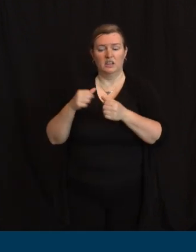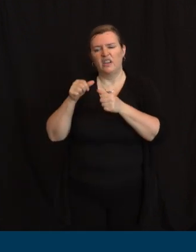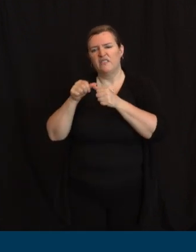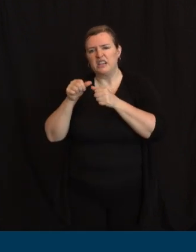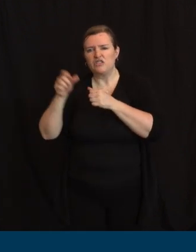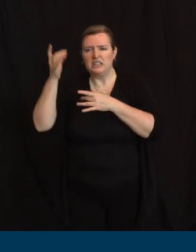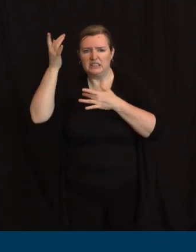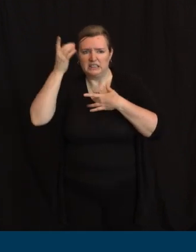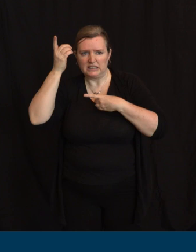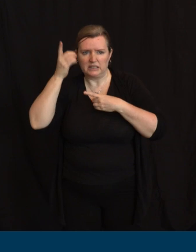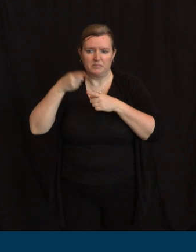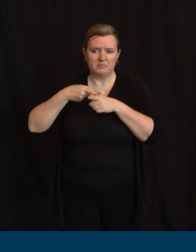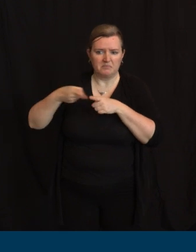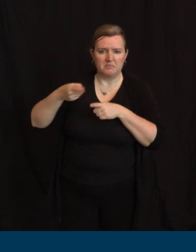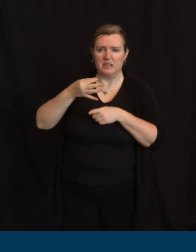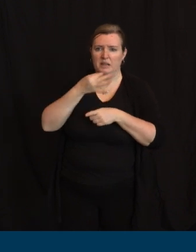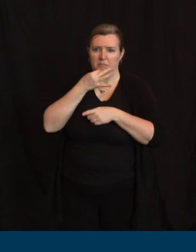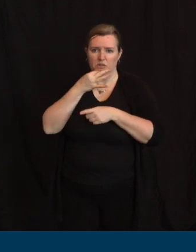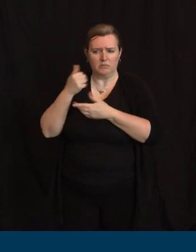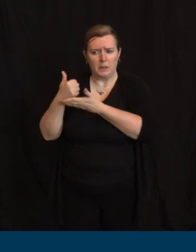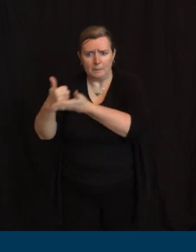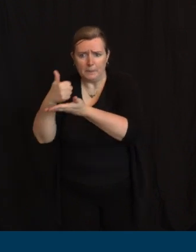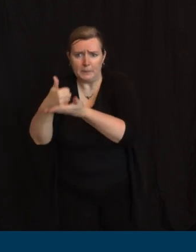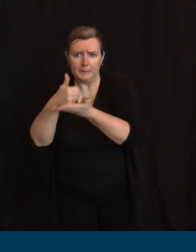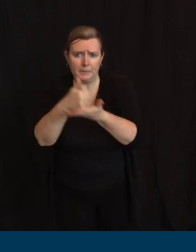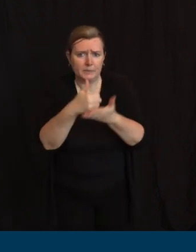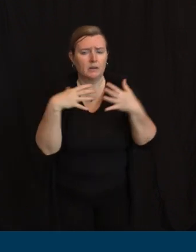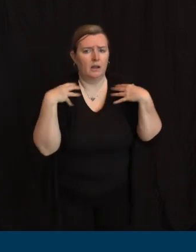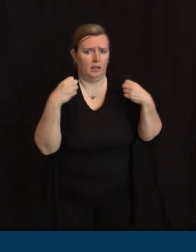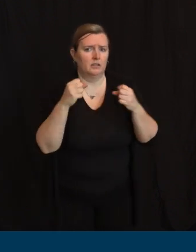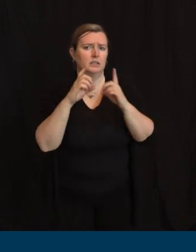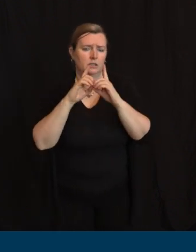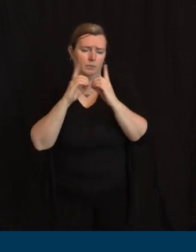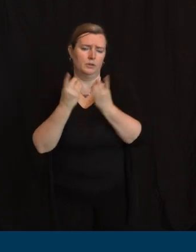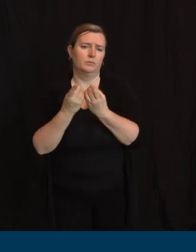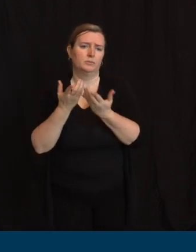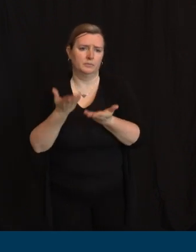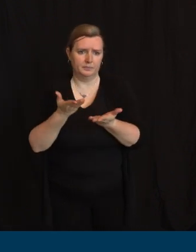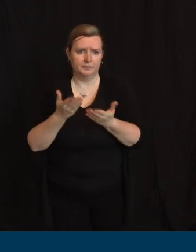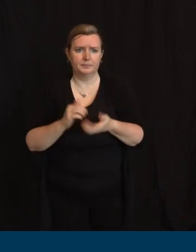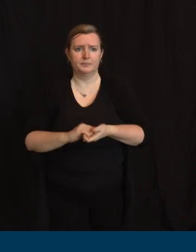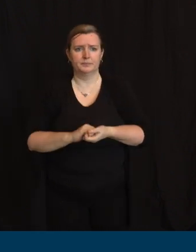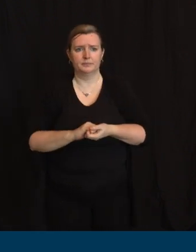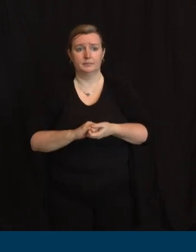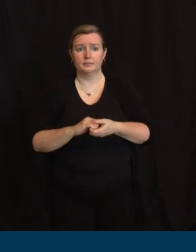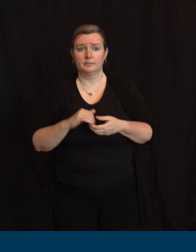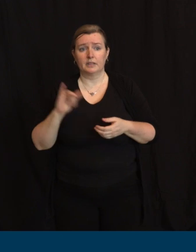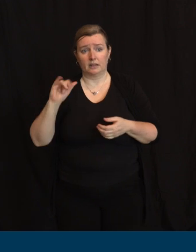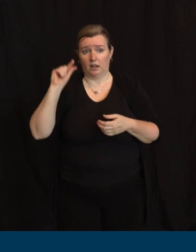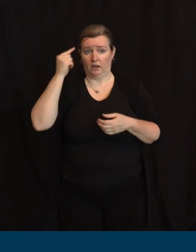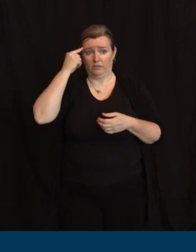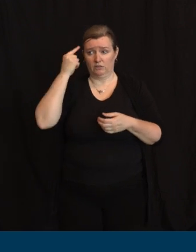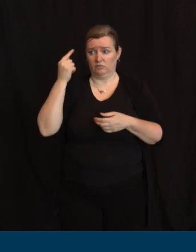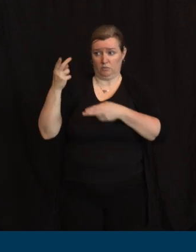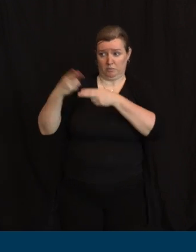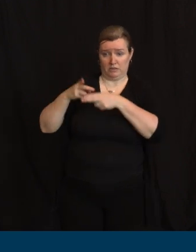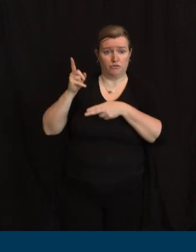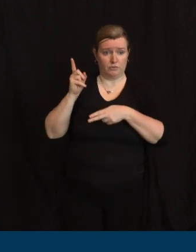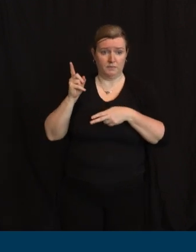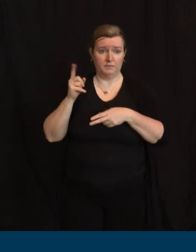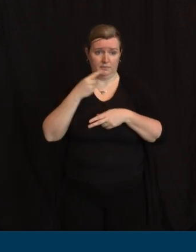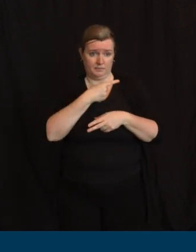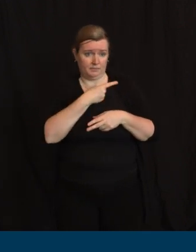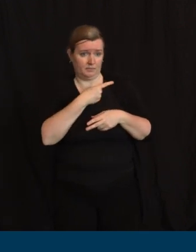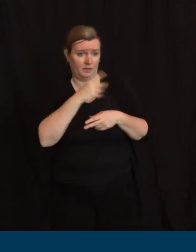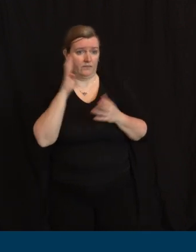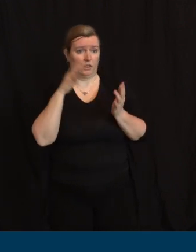as they respond to these outbreaks. As the governor reported, today we are reporting